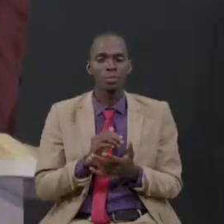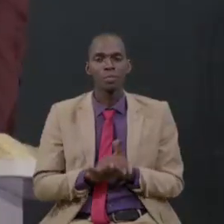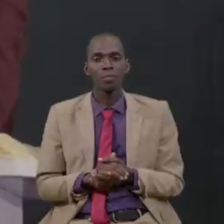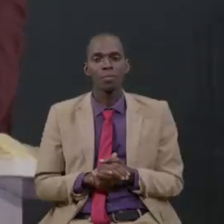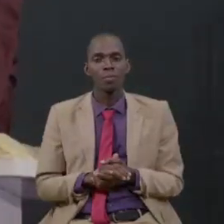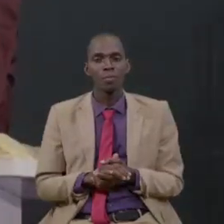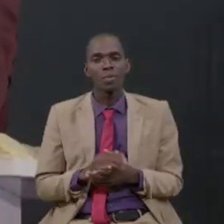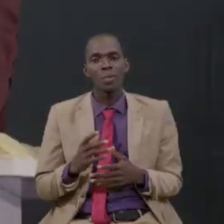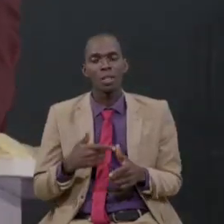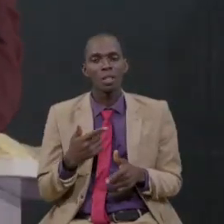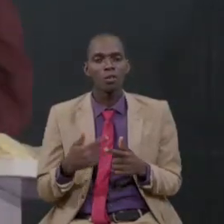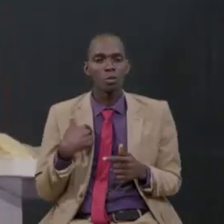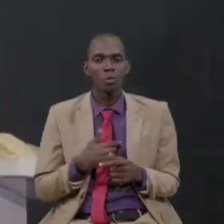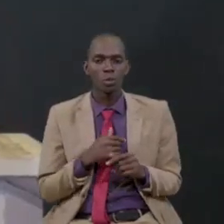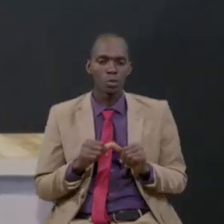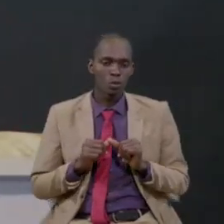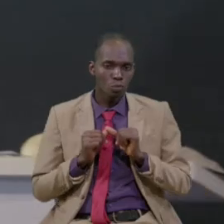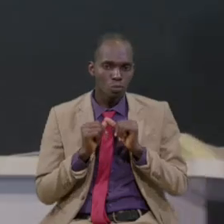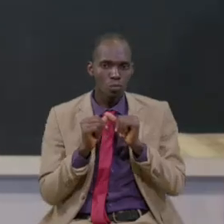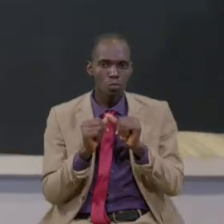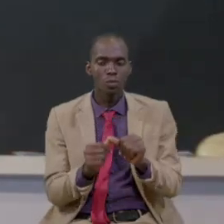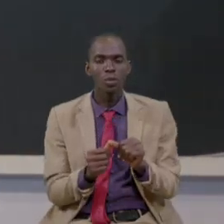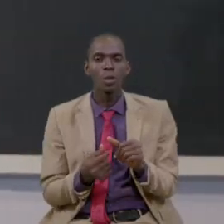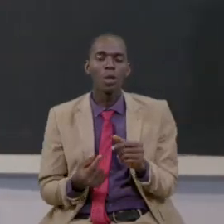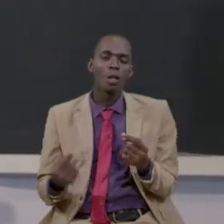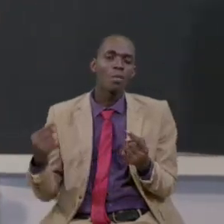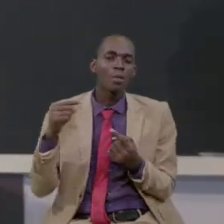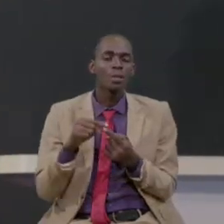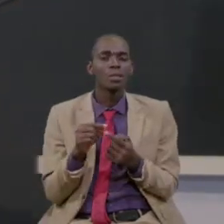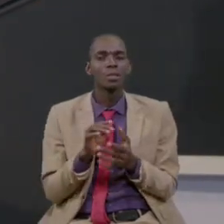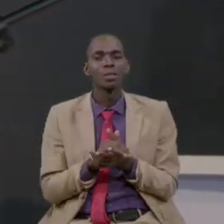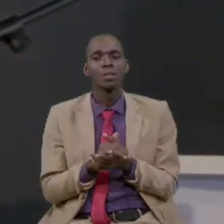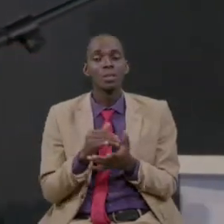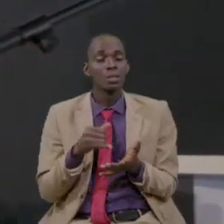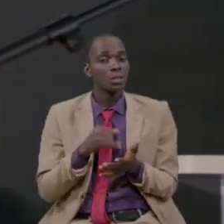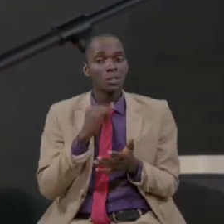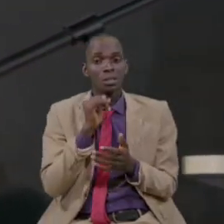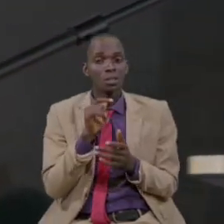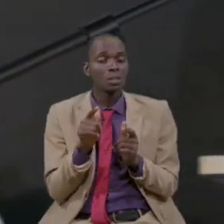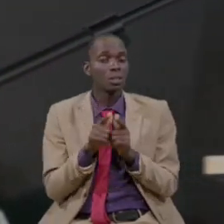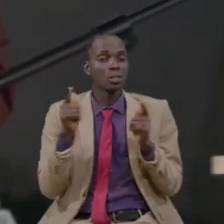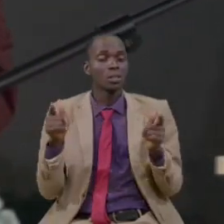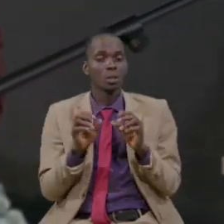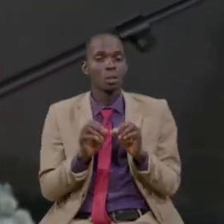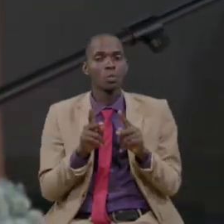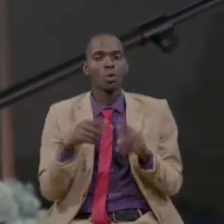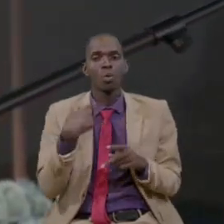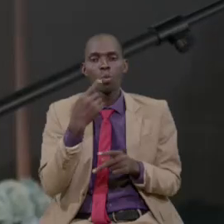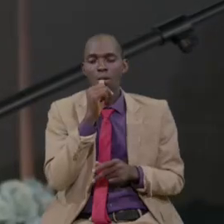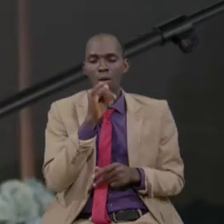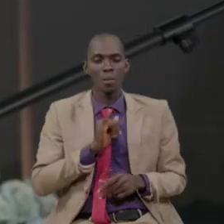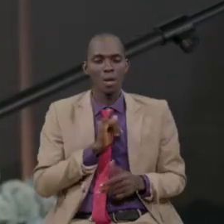it until, you know, it's even a great privilege, you and I, that the Lord will say, I should take